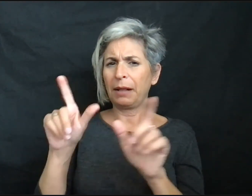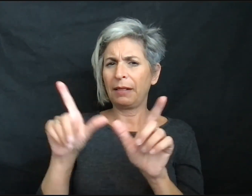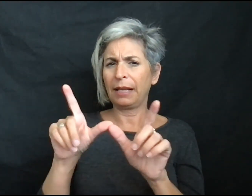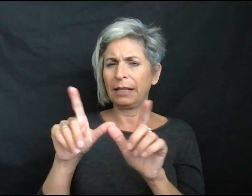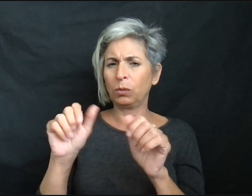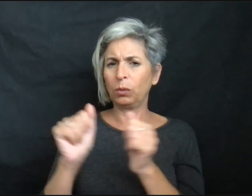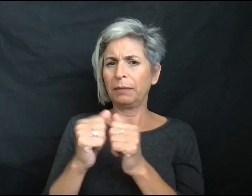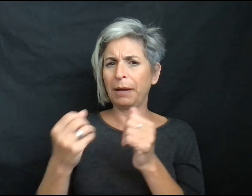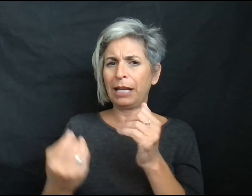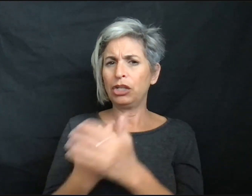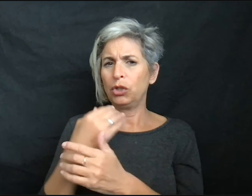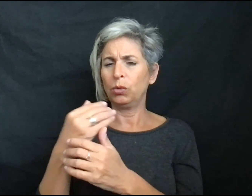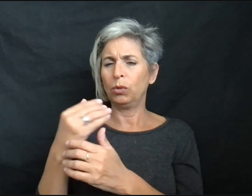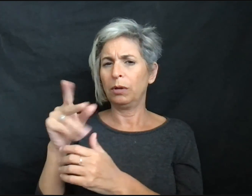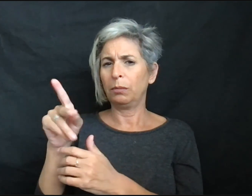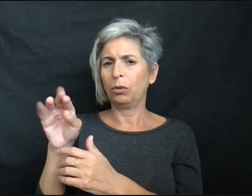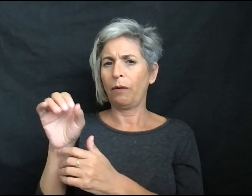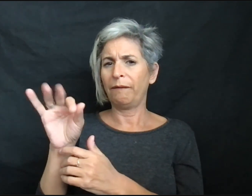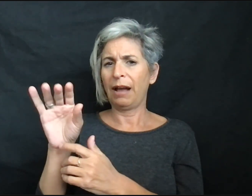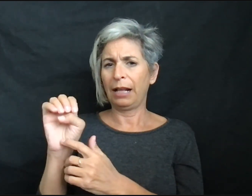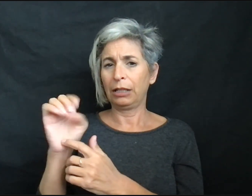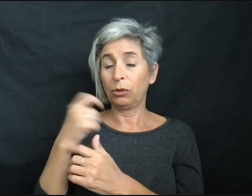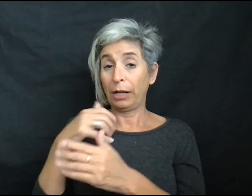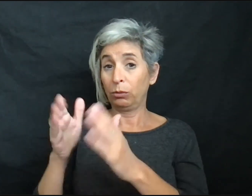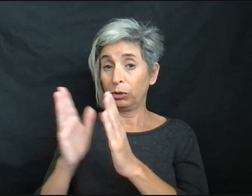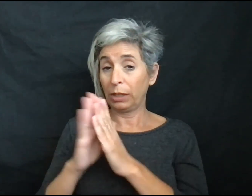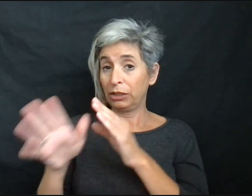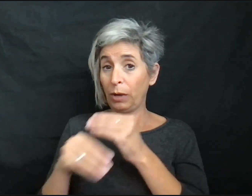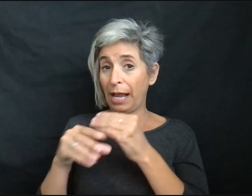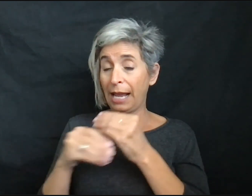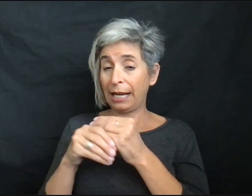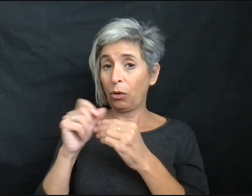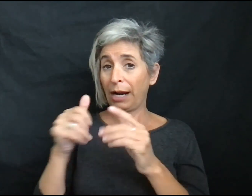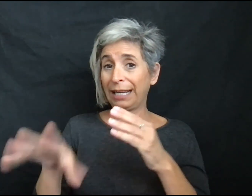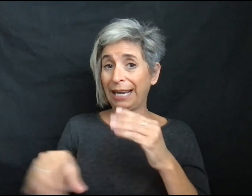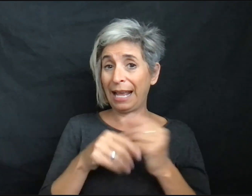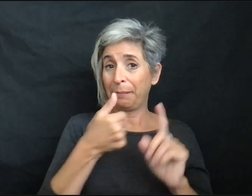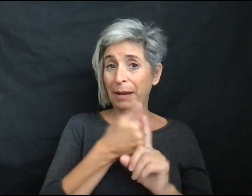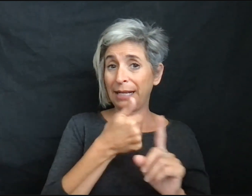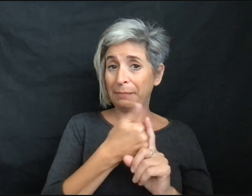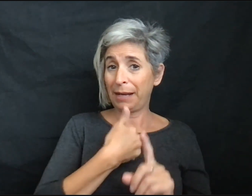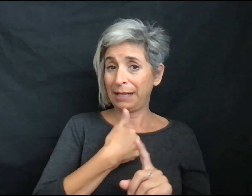profile? Do I need to request that it gets added, or can I add it myself?